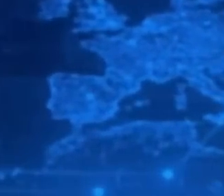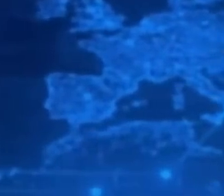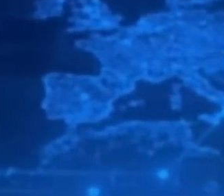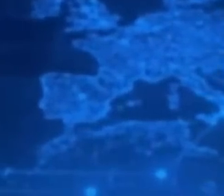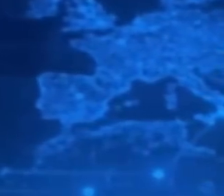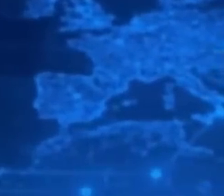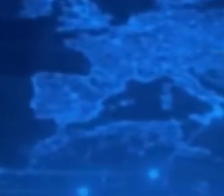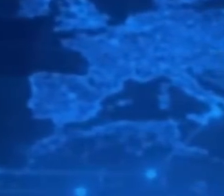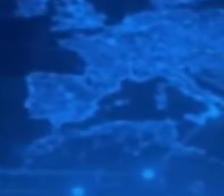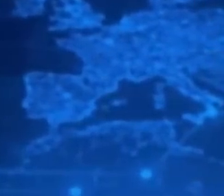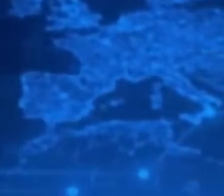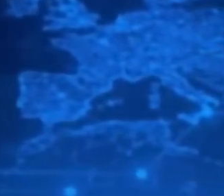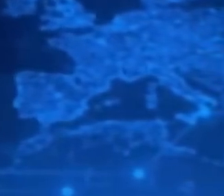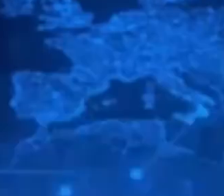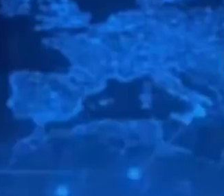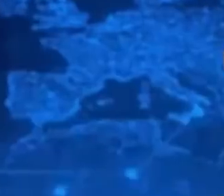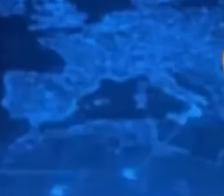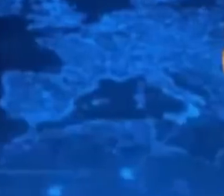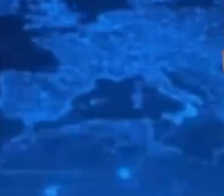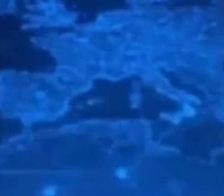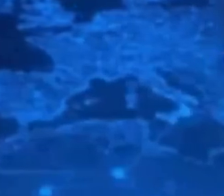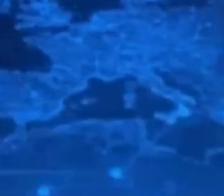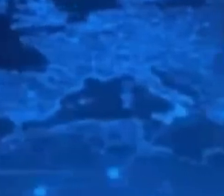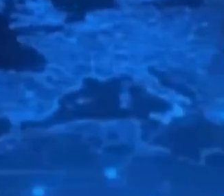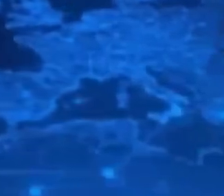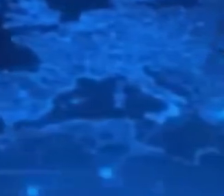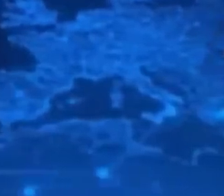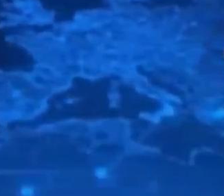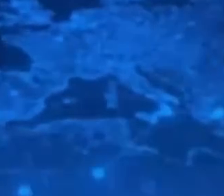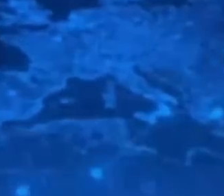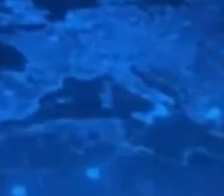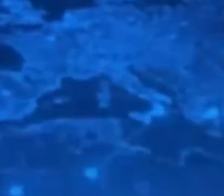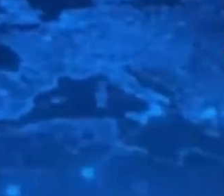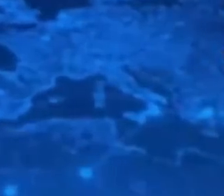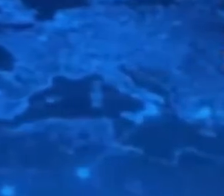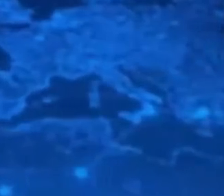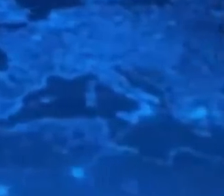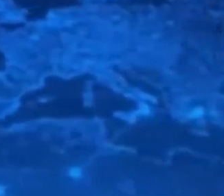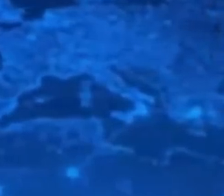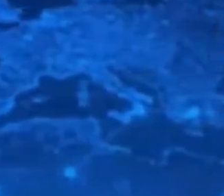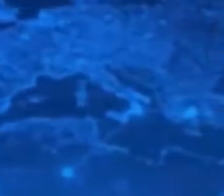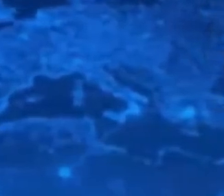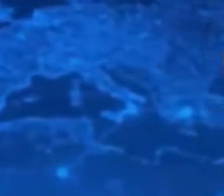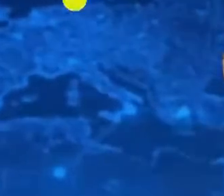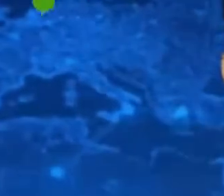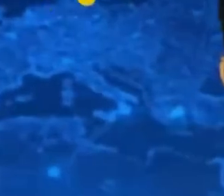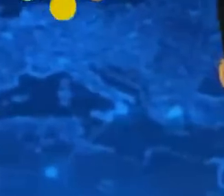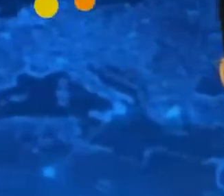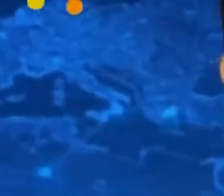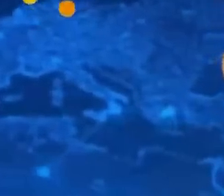from Afrexim Bank funds. Internationally, U.S. top court bans colleges from considering race in admissions.